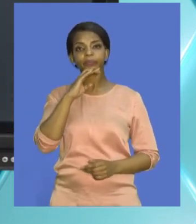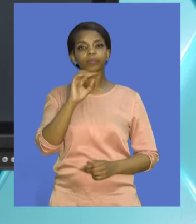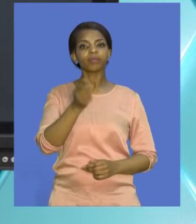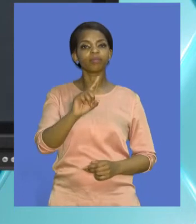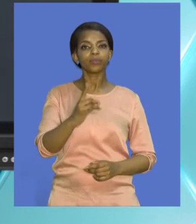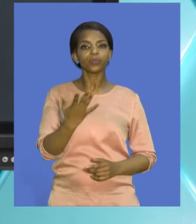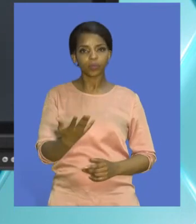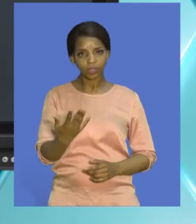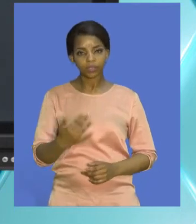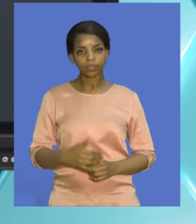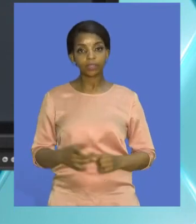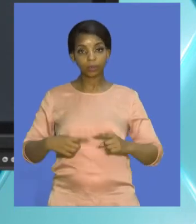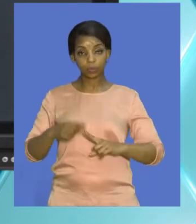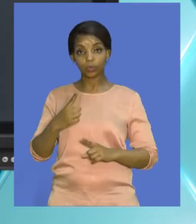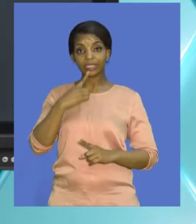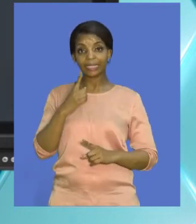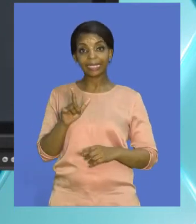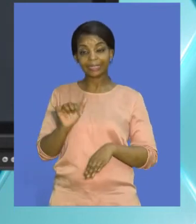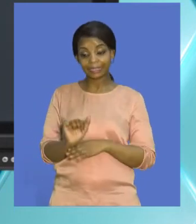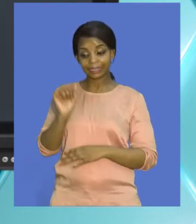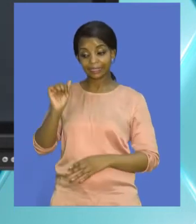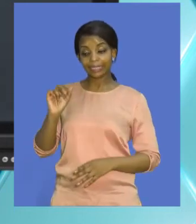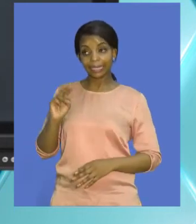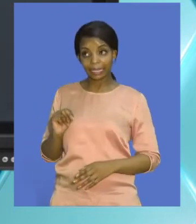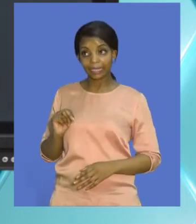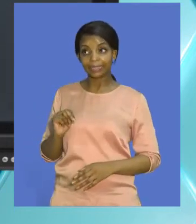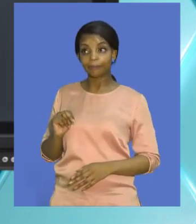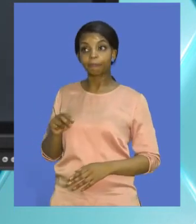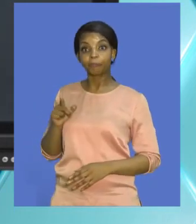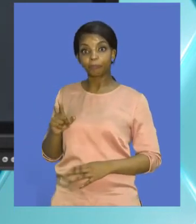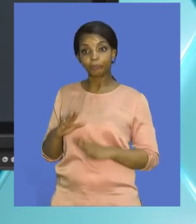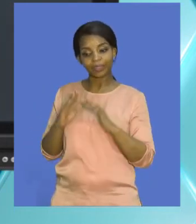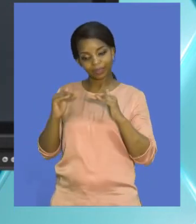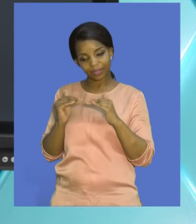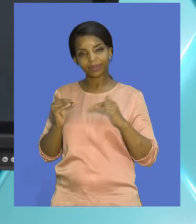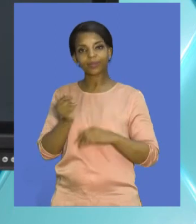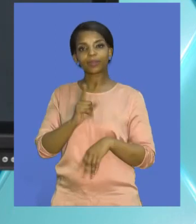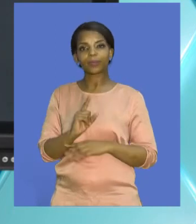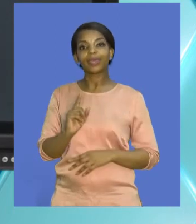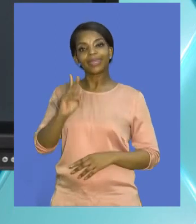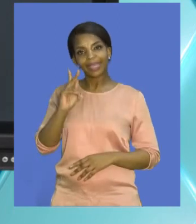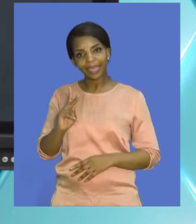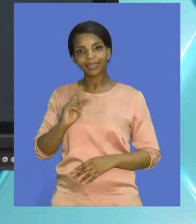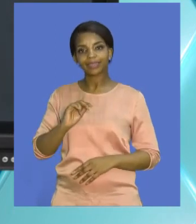the 16 newtons is equals to K, Q1,